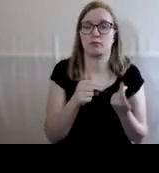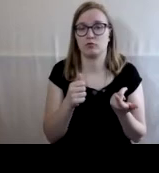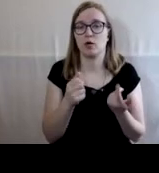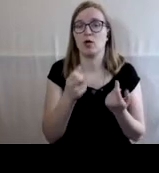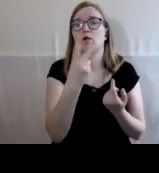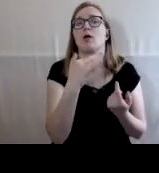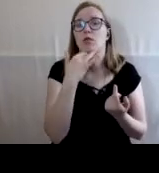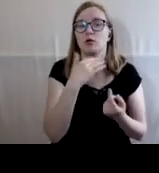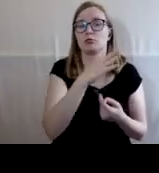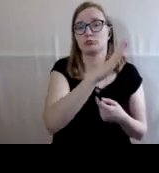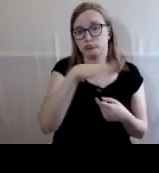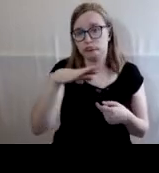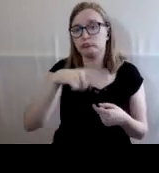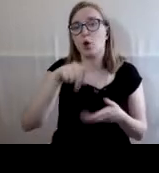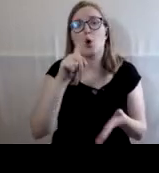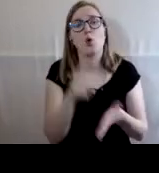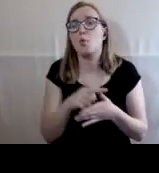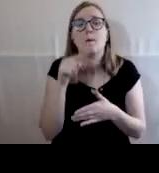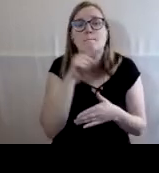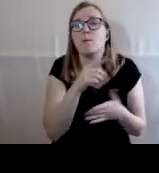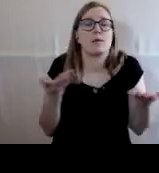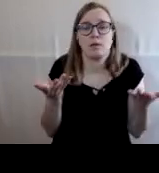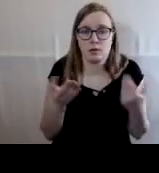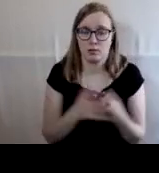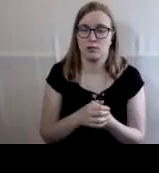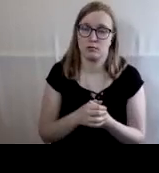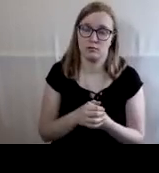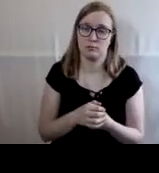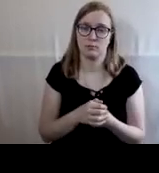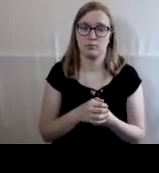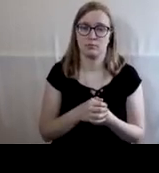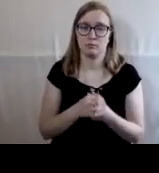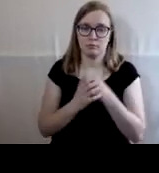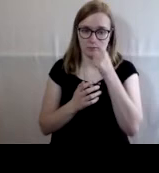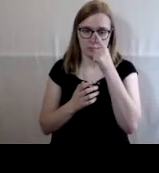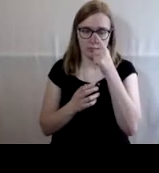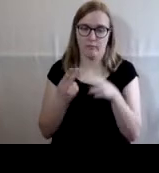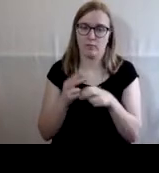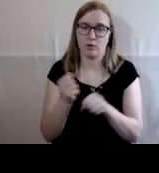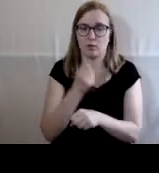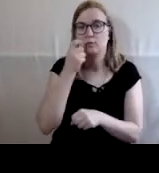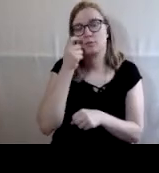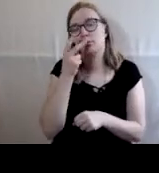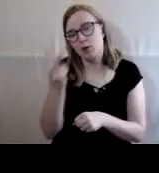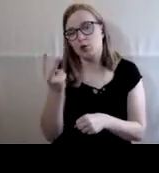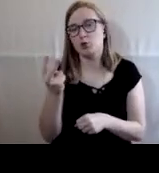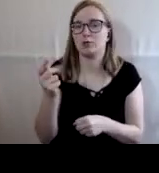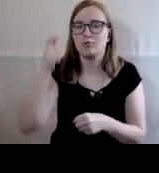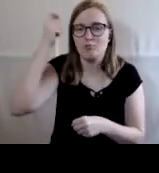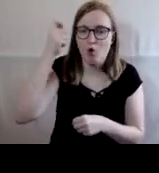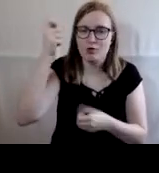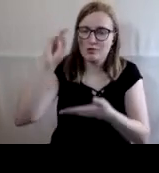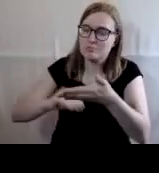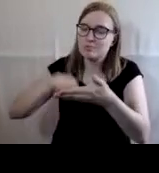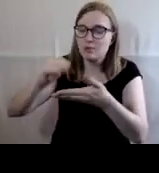the what's the contemporary literature say about what has to be taught,